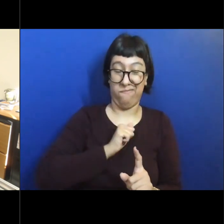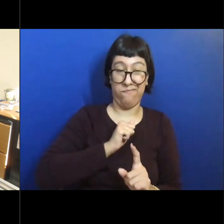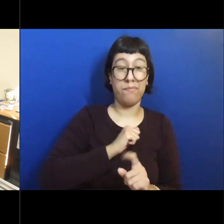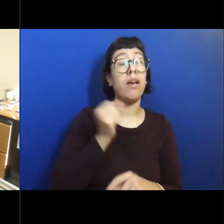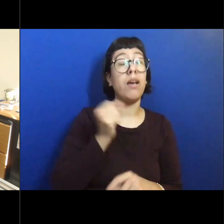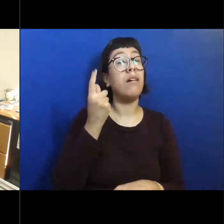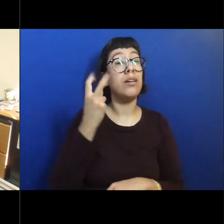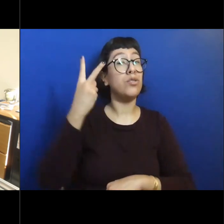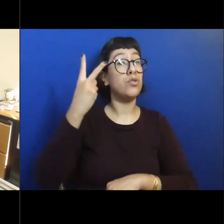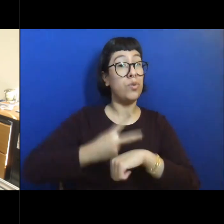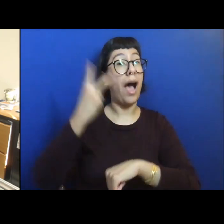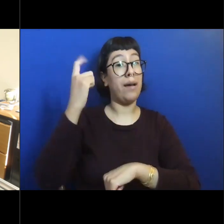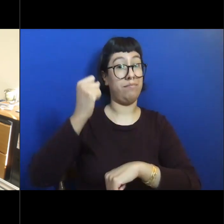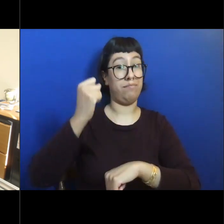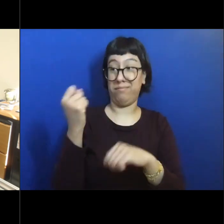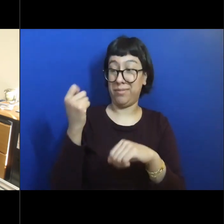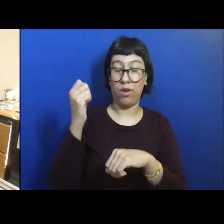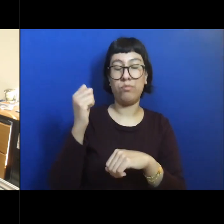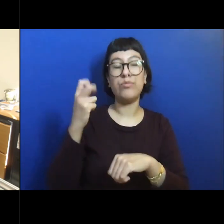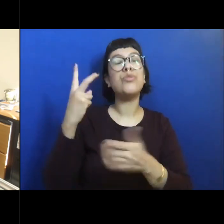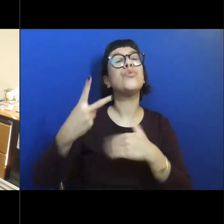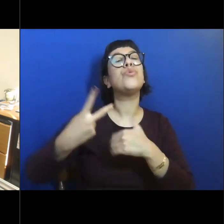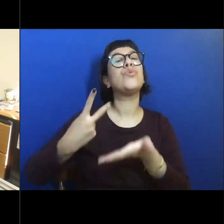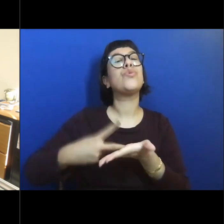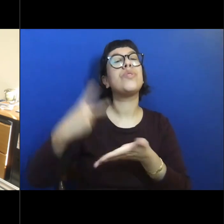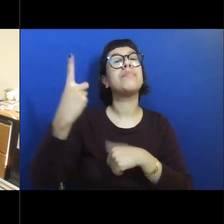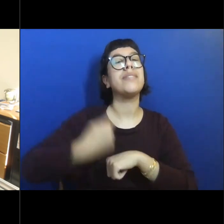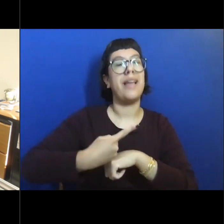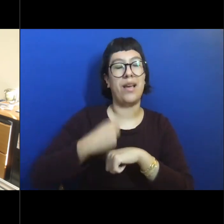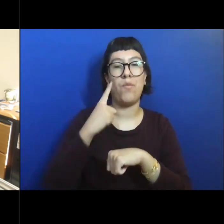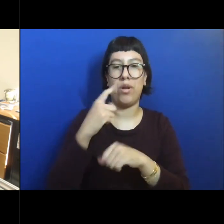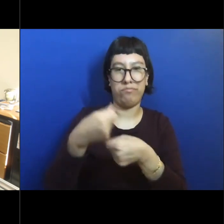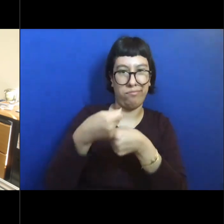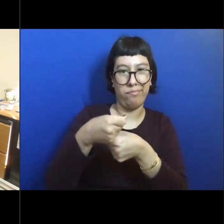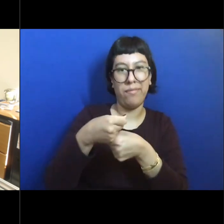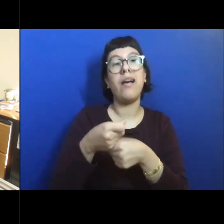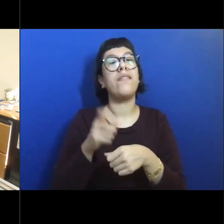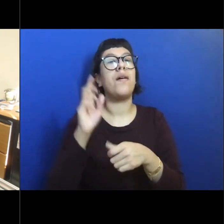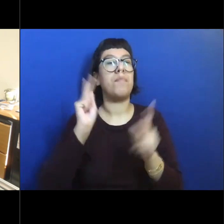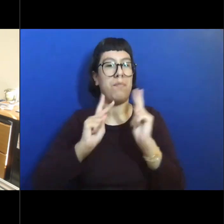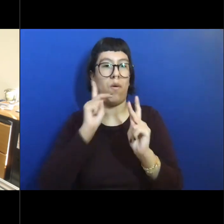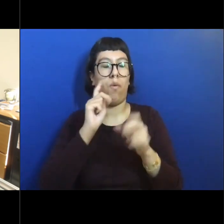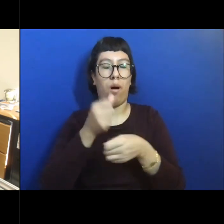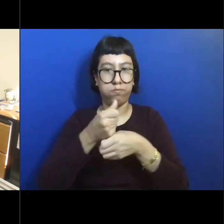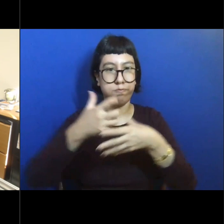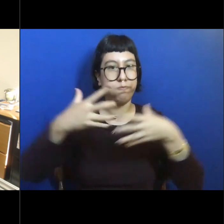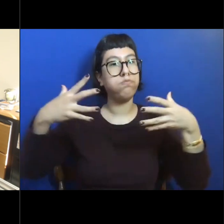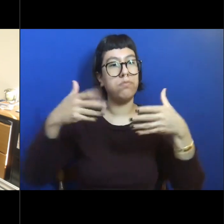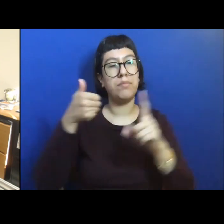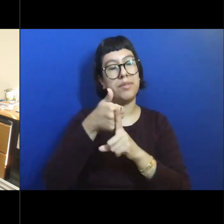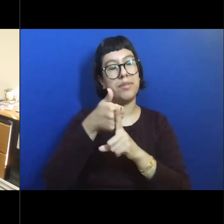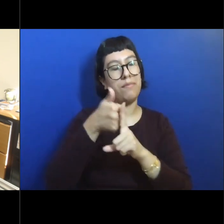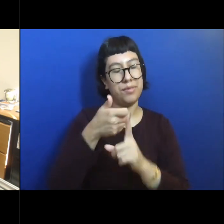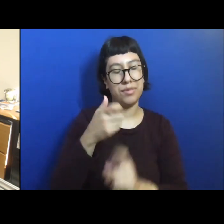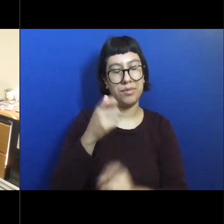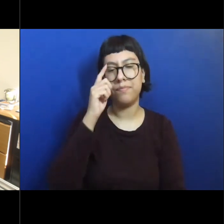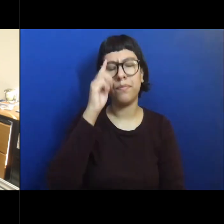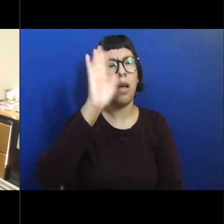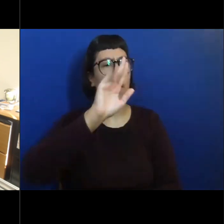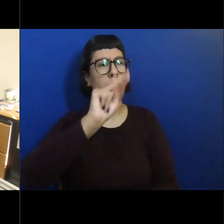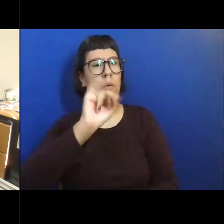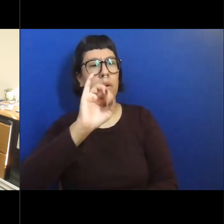and they come in and they launch the weather balloons. So is the, just to clarify, this is Nicole again, is